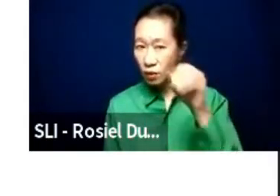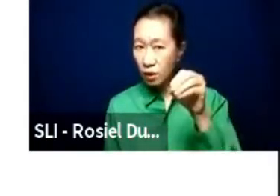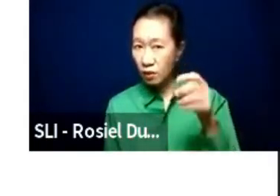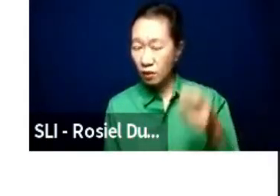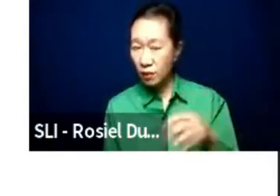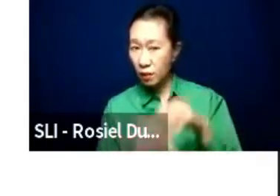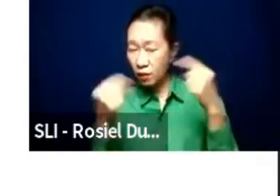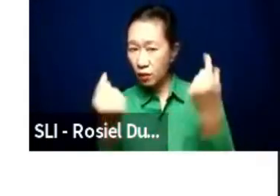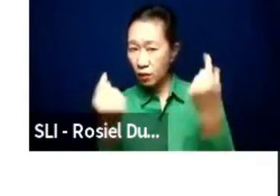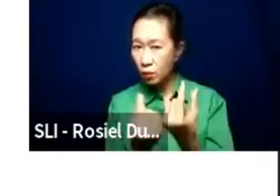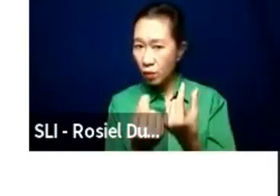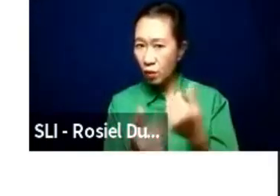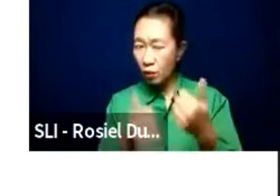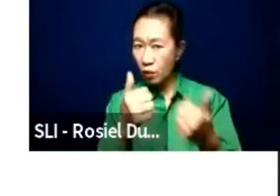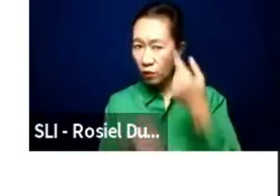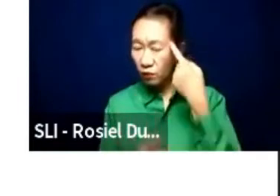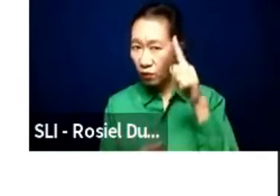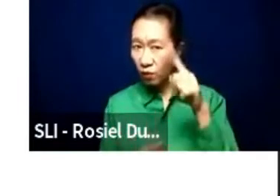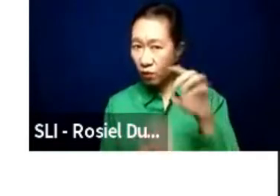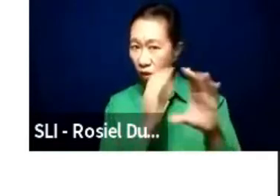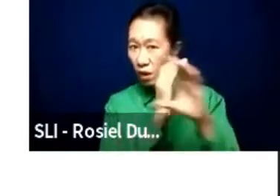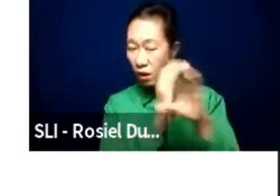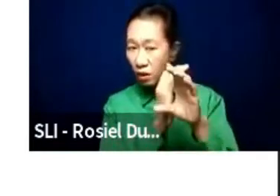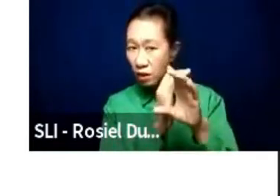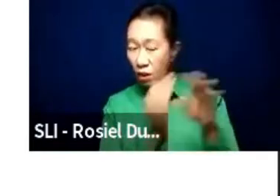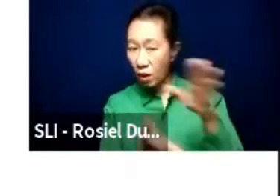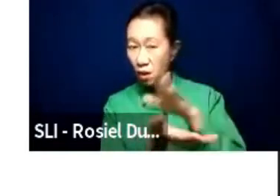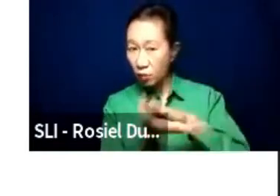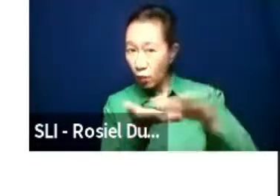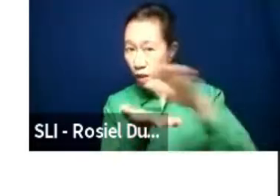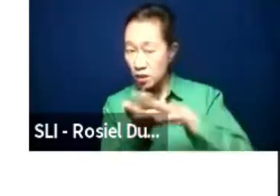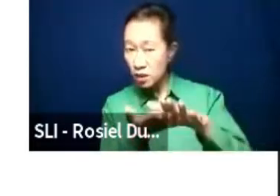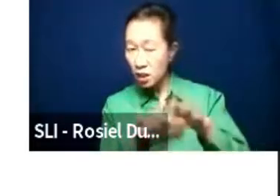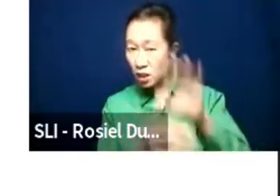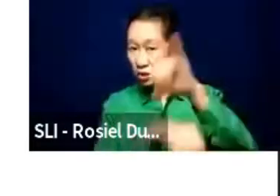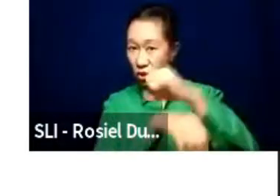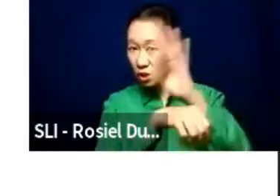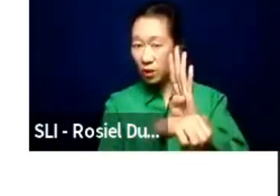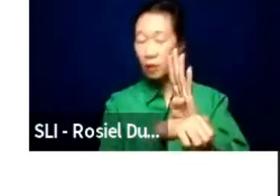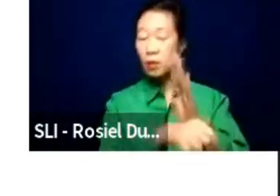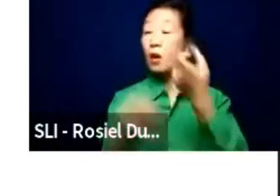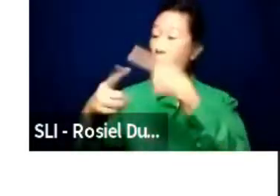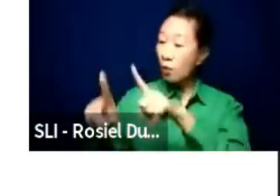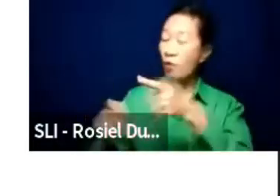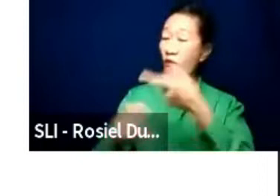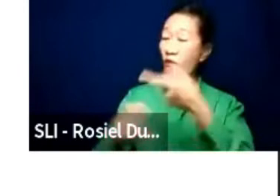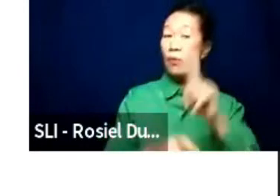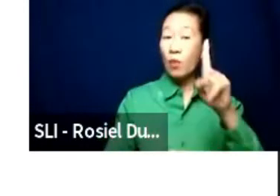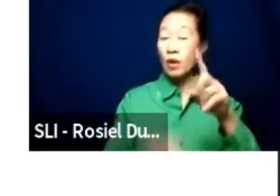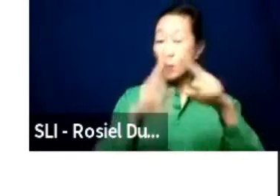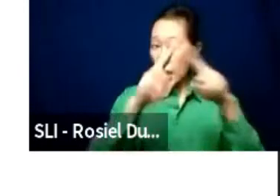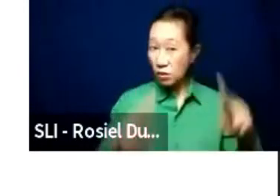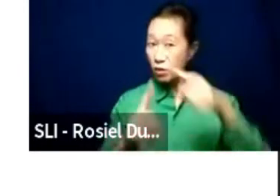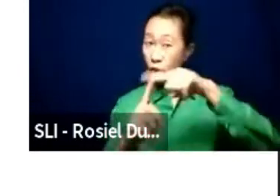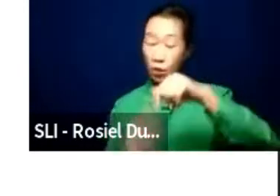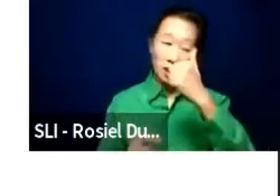crew for car washing. And their job is pupunta sila from one house to